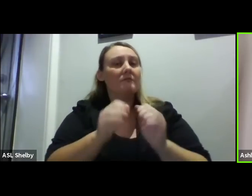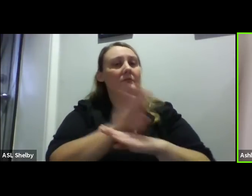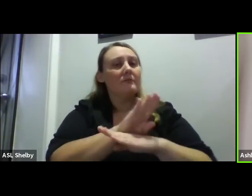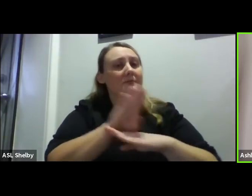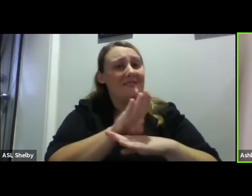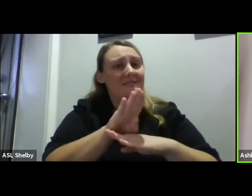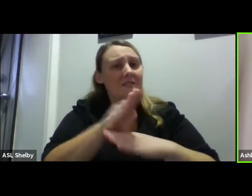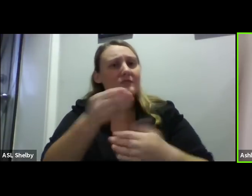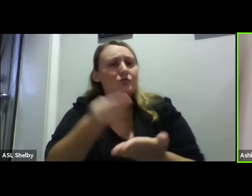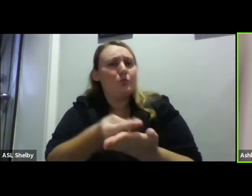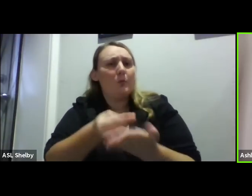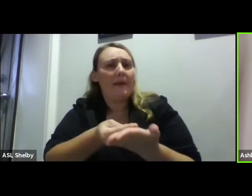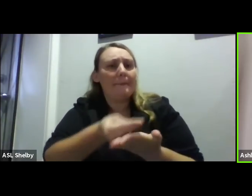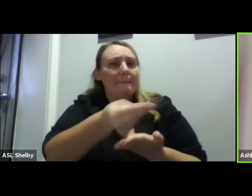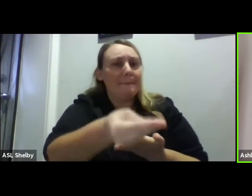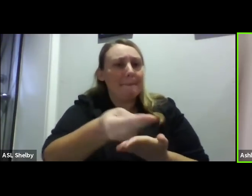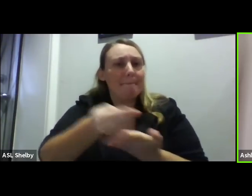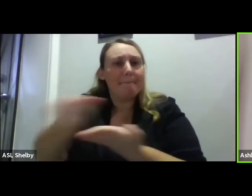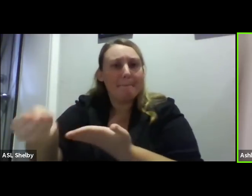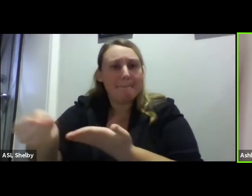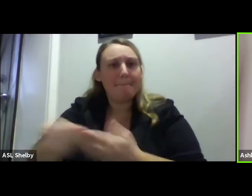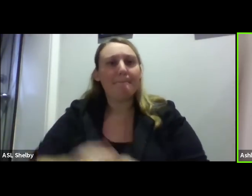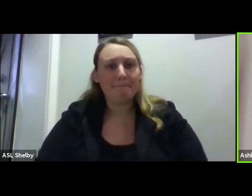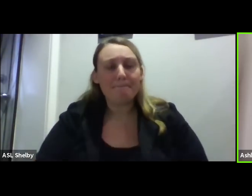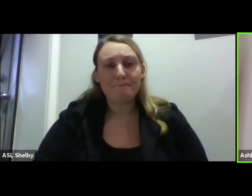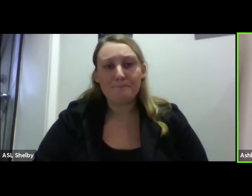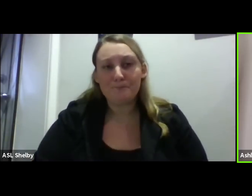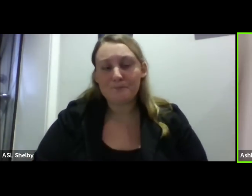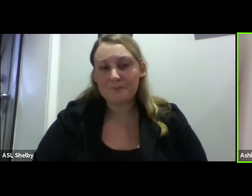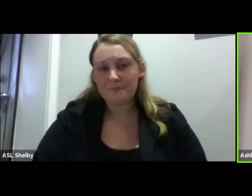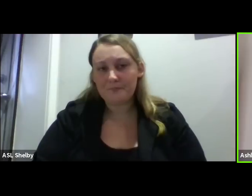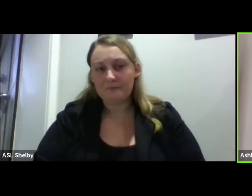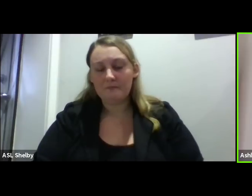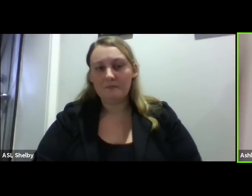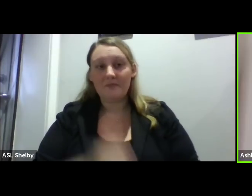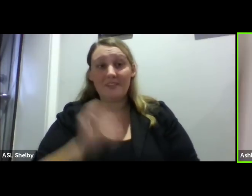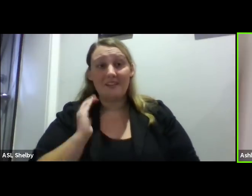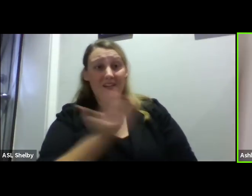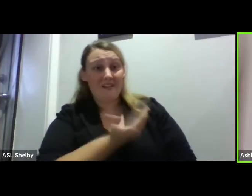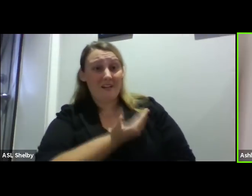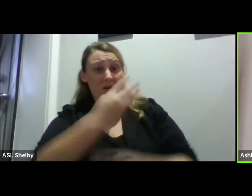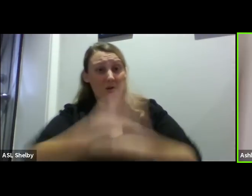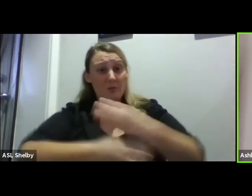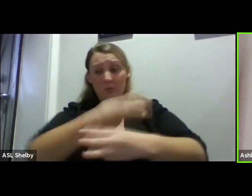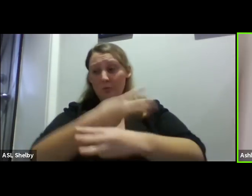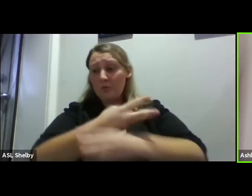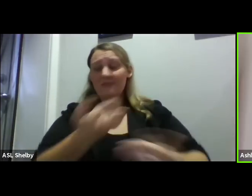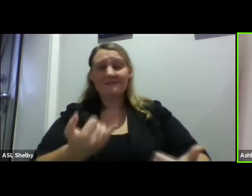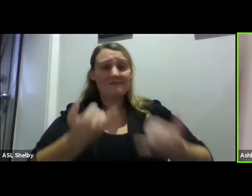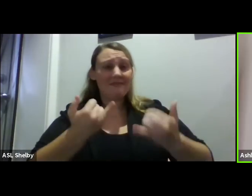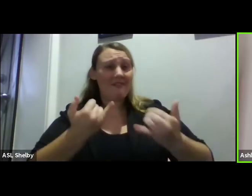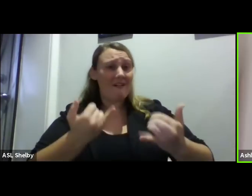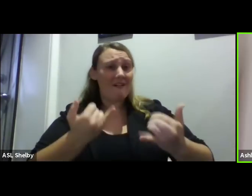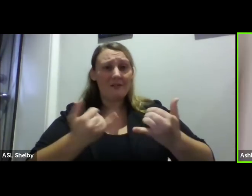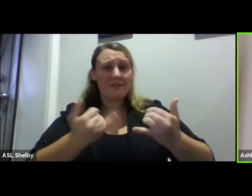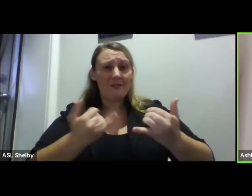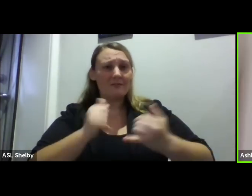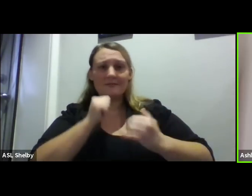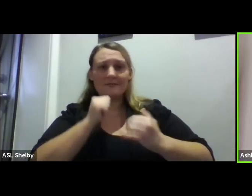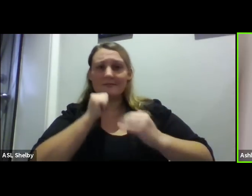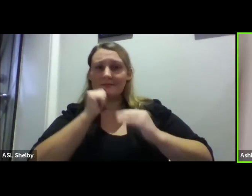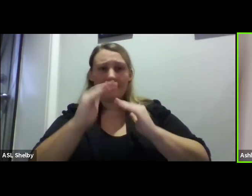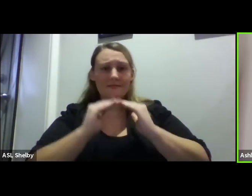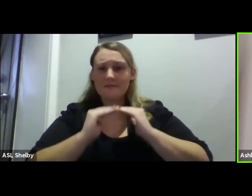society is on unstable ground, so is our industry, and every contribution helps toward